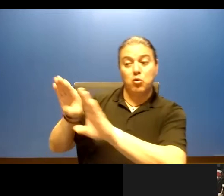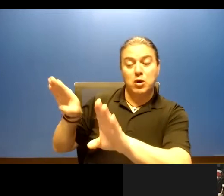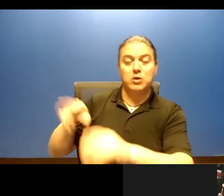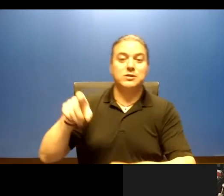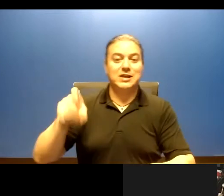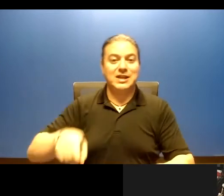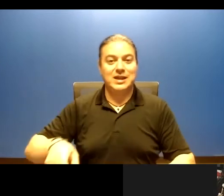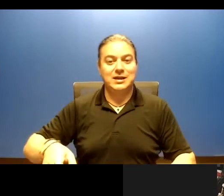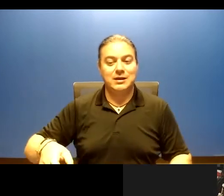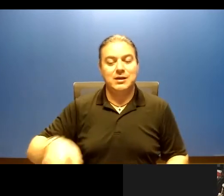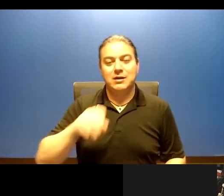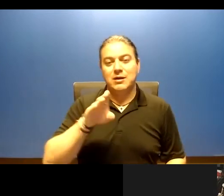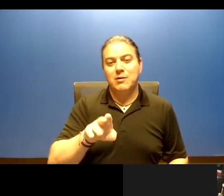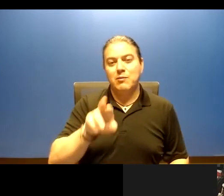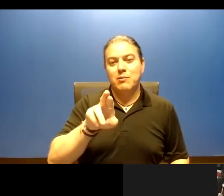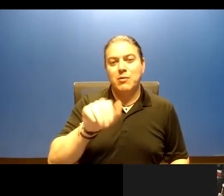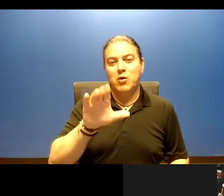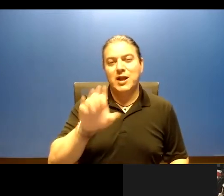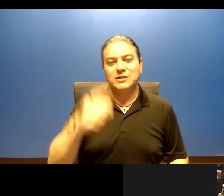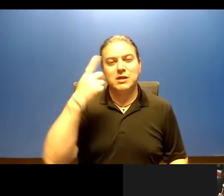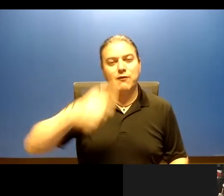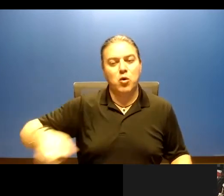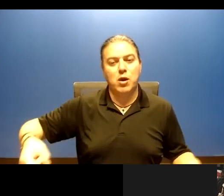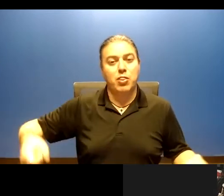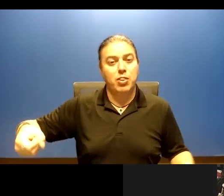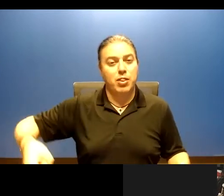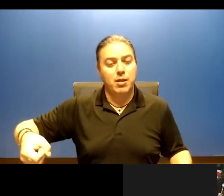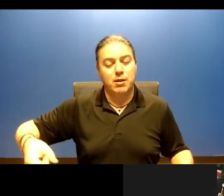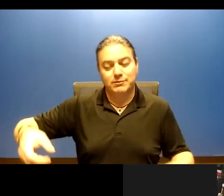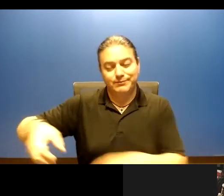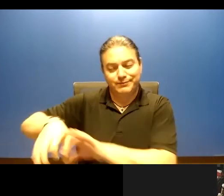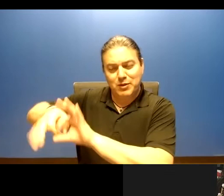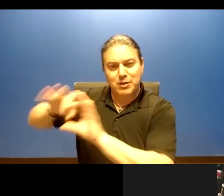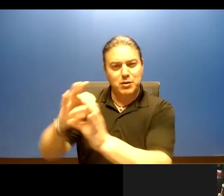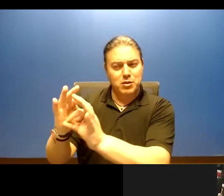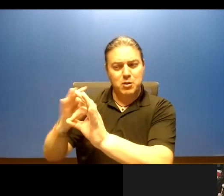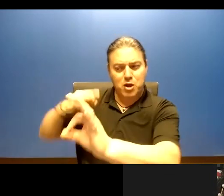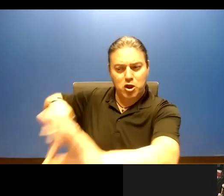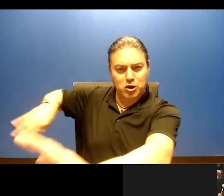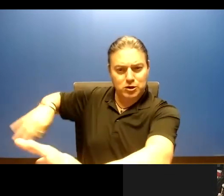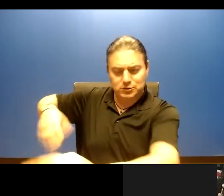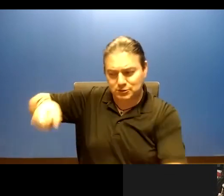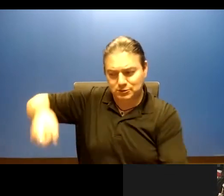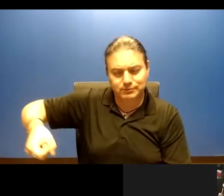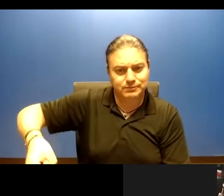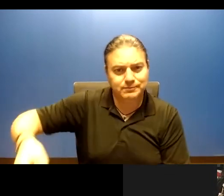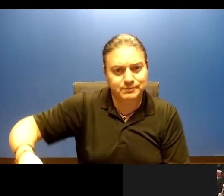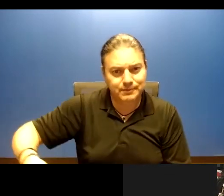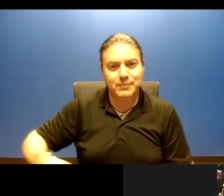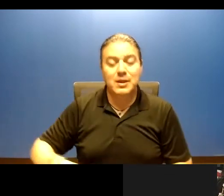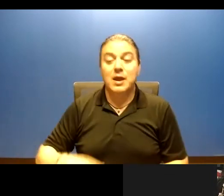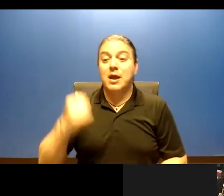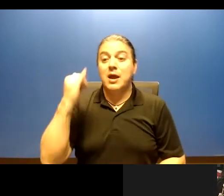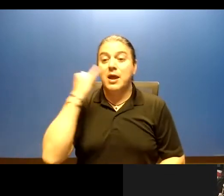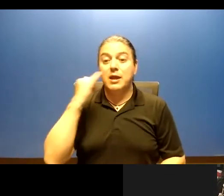bars. If that was built at the beginning for homes, if they could anticipate that, it